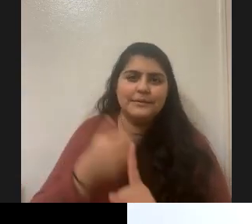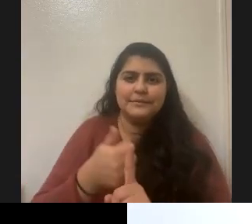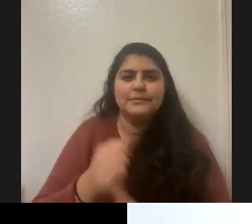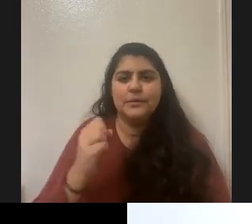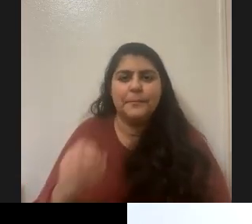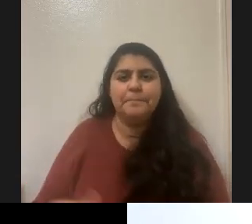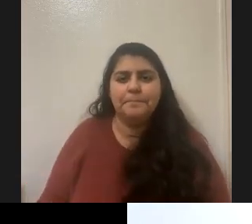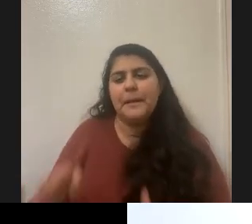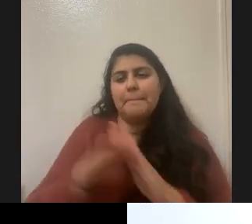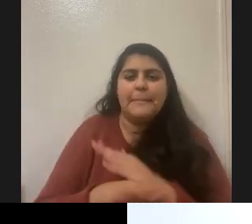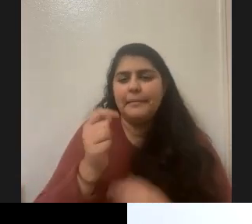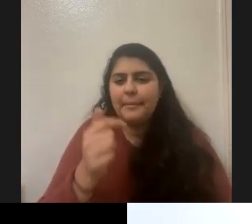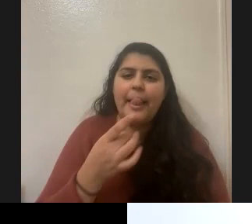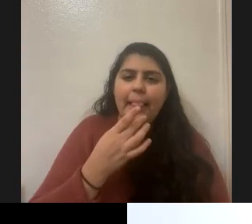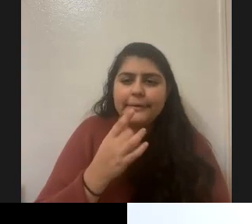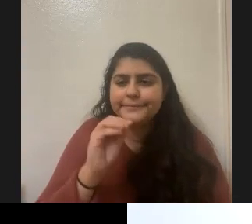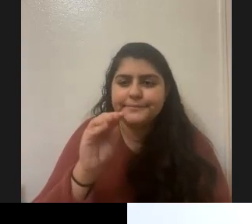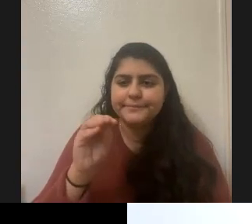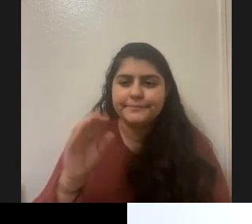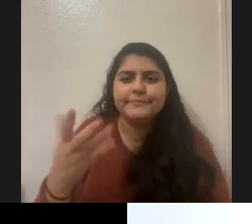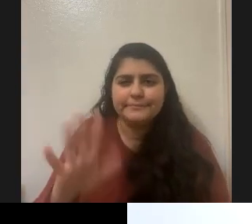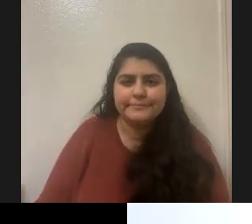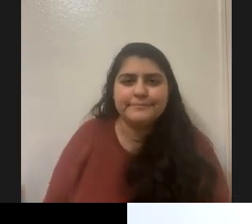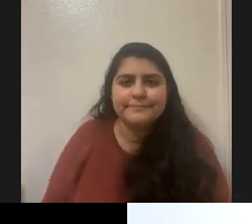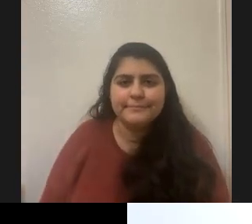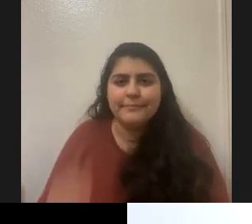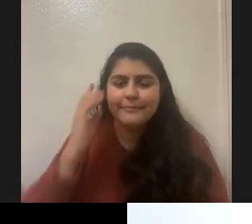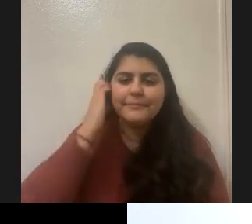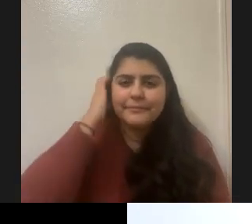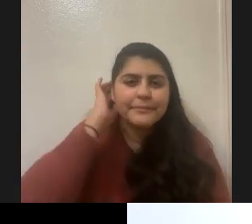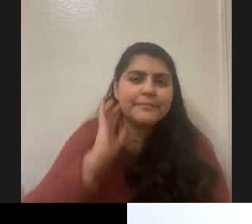those are just little lights. So that's what a diode is. Yes.